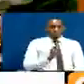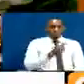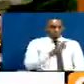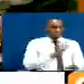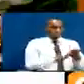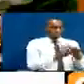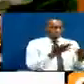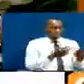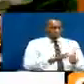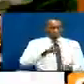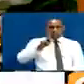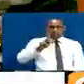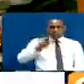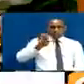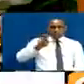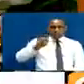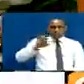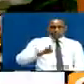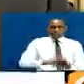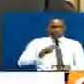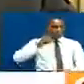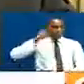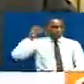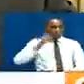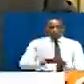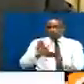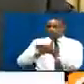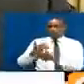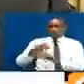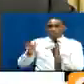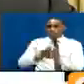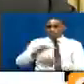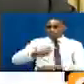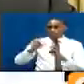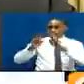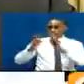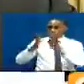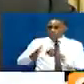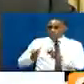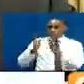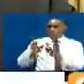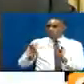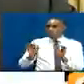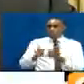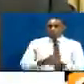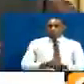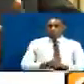you're not suggesting Kenei committed suicide? I have no suggestions. I am not an investigating officer.